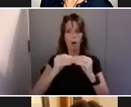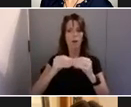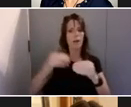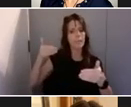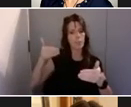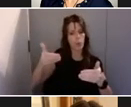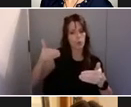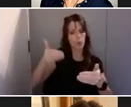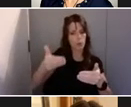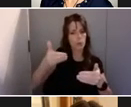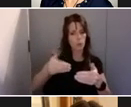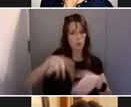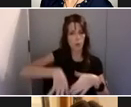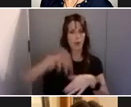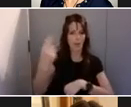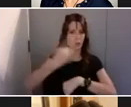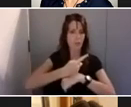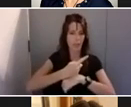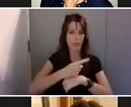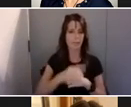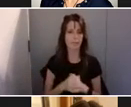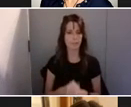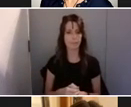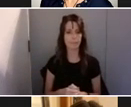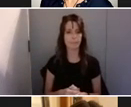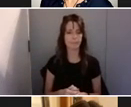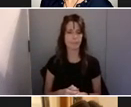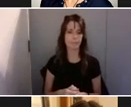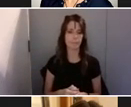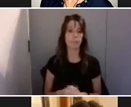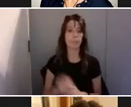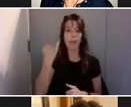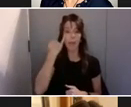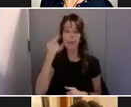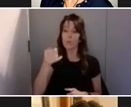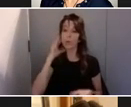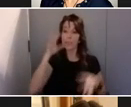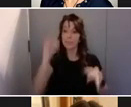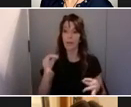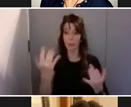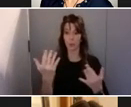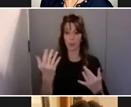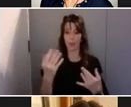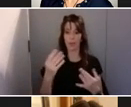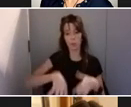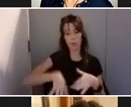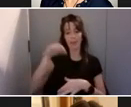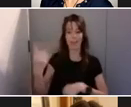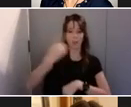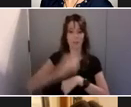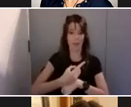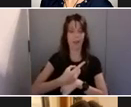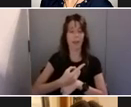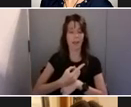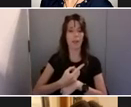They will open more early voting centers. If you do decide to wait till Election Day, you